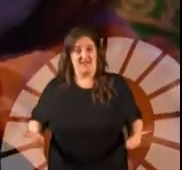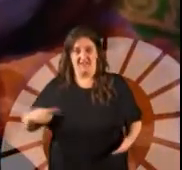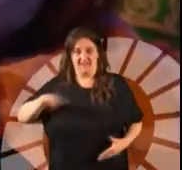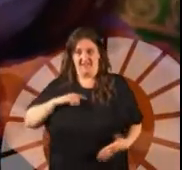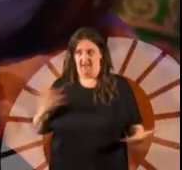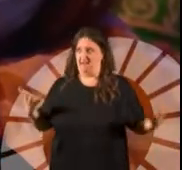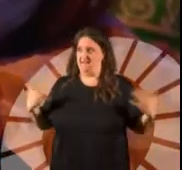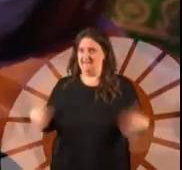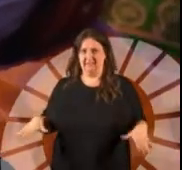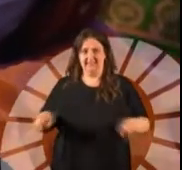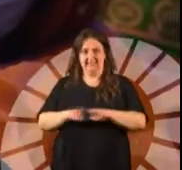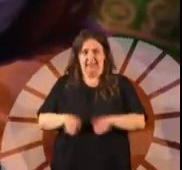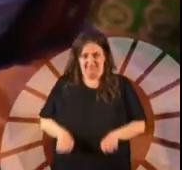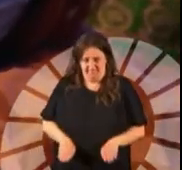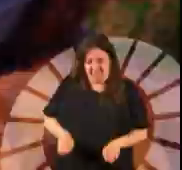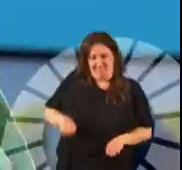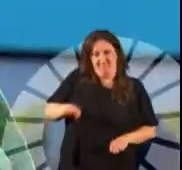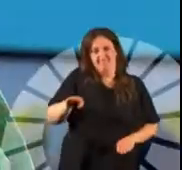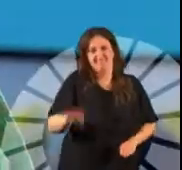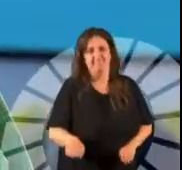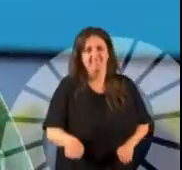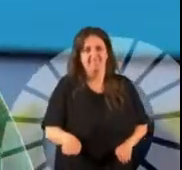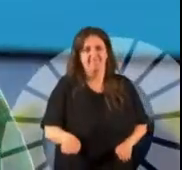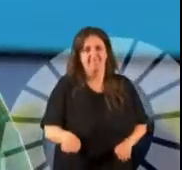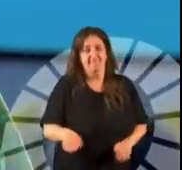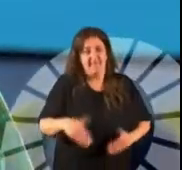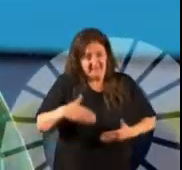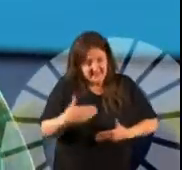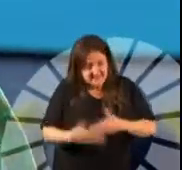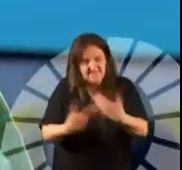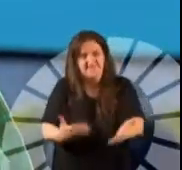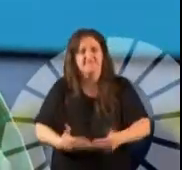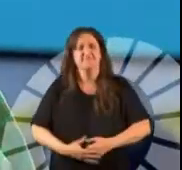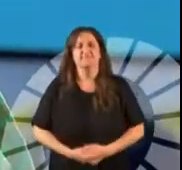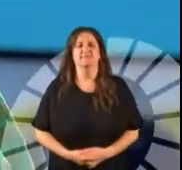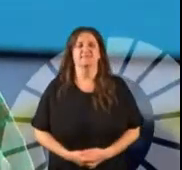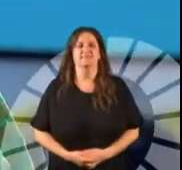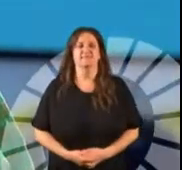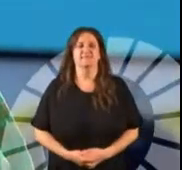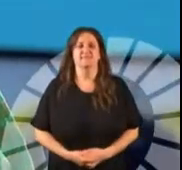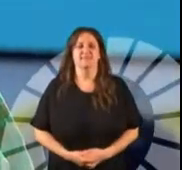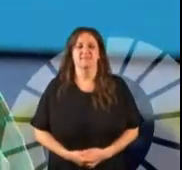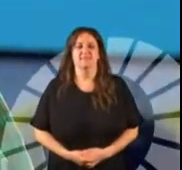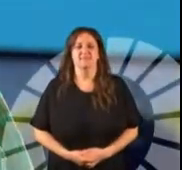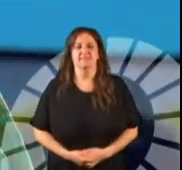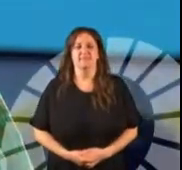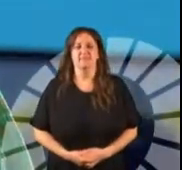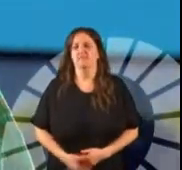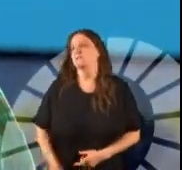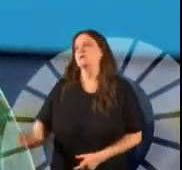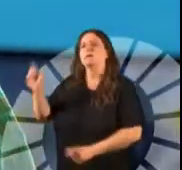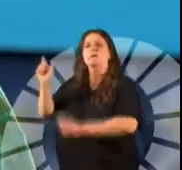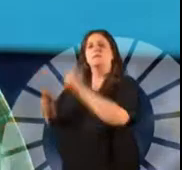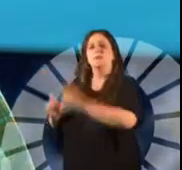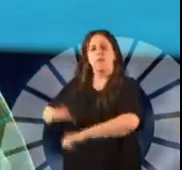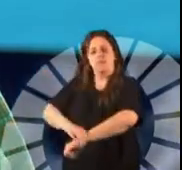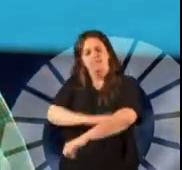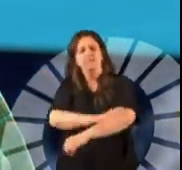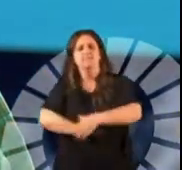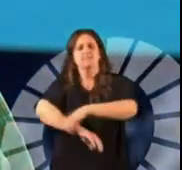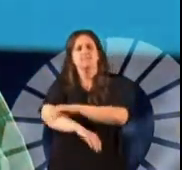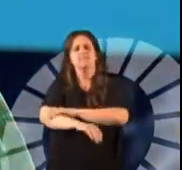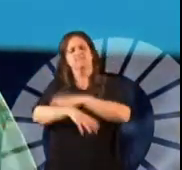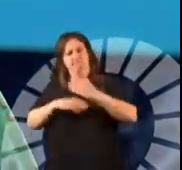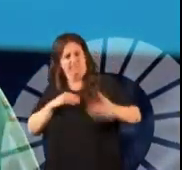who participate in gender equality. We are also intergenerational in that young